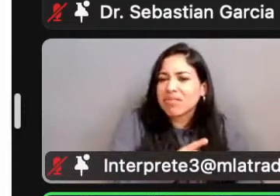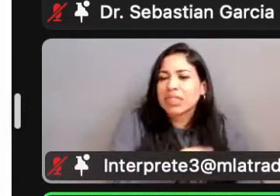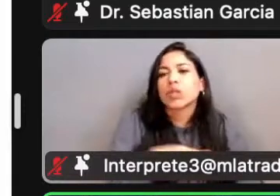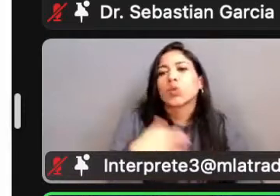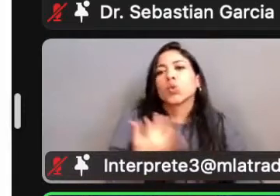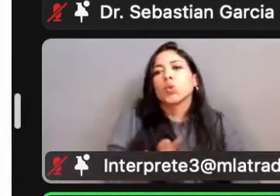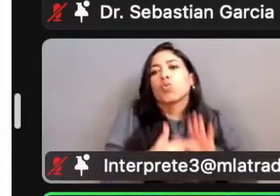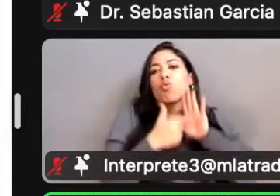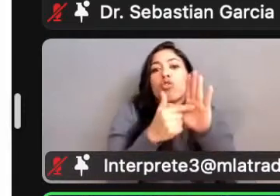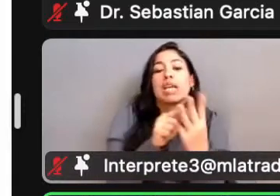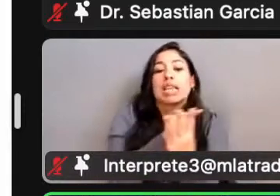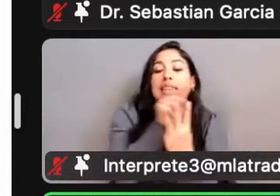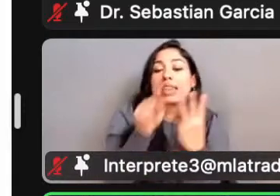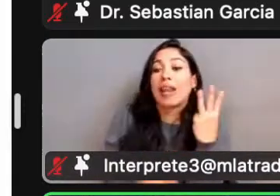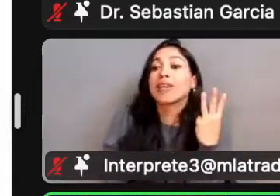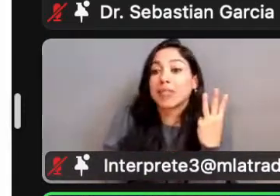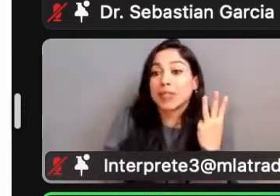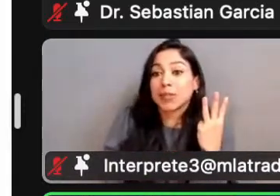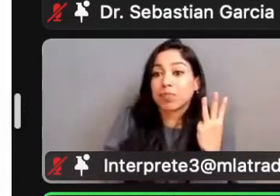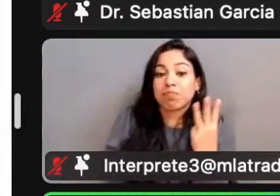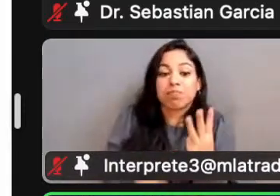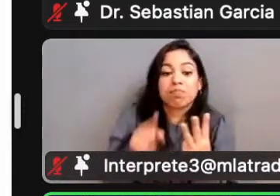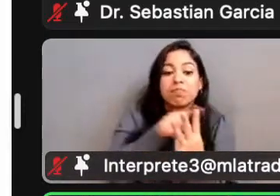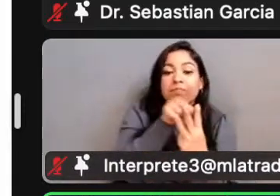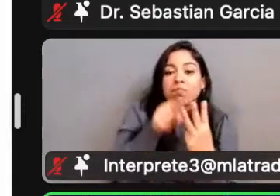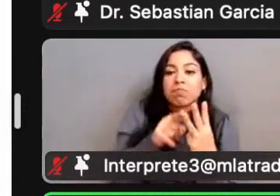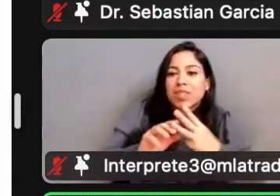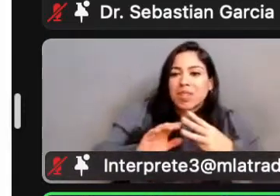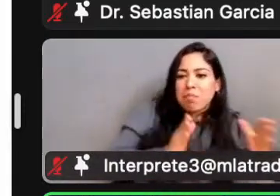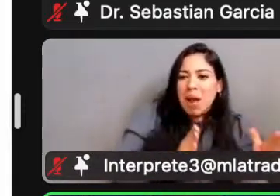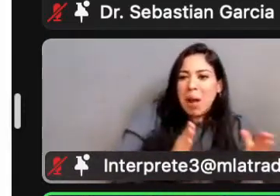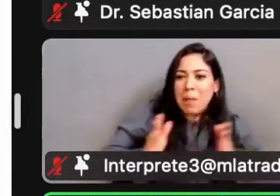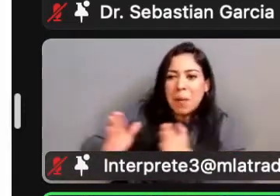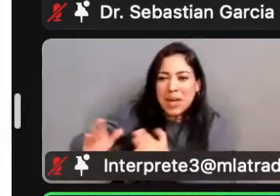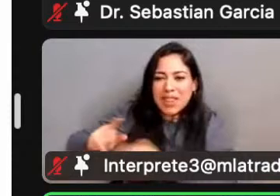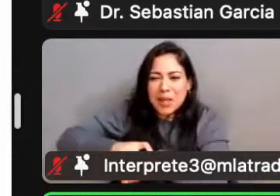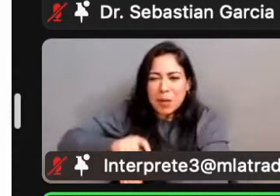it demonstrated in the first three